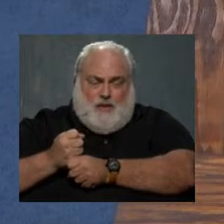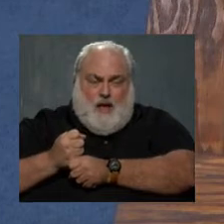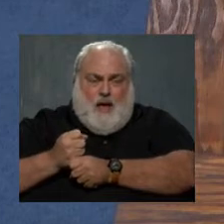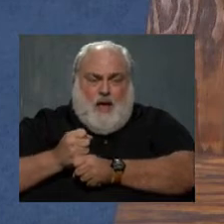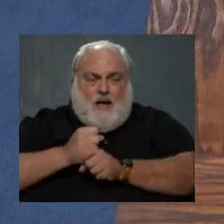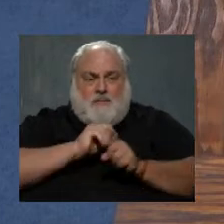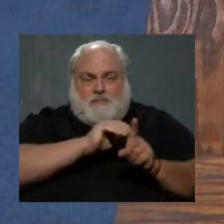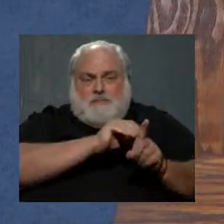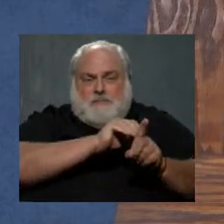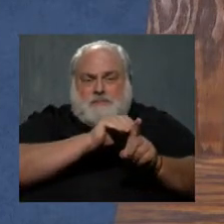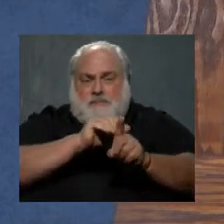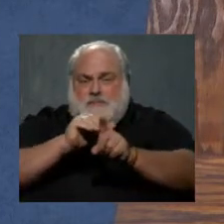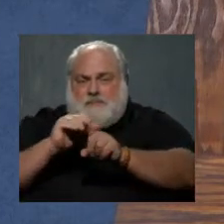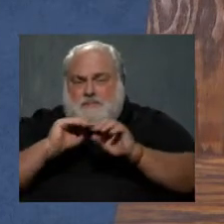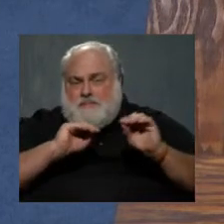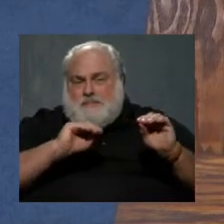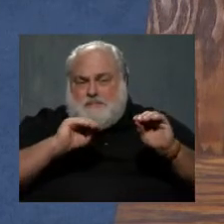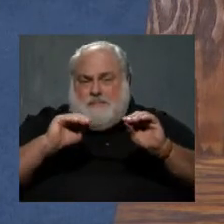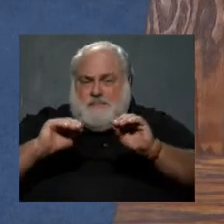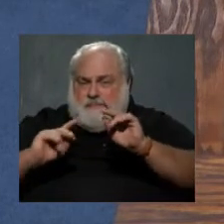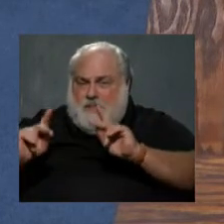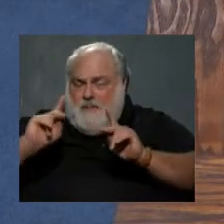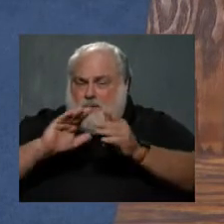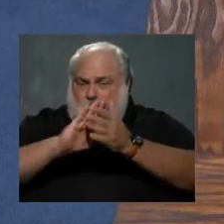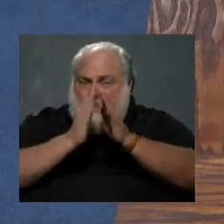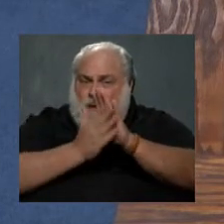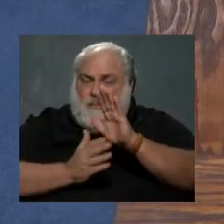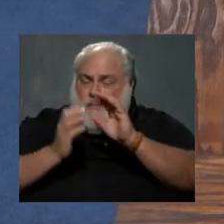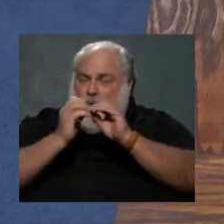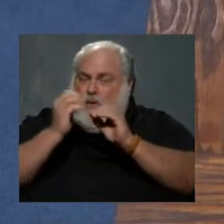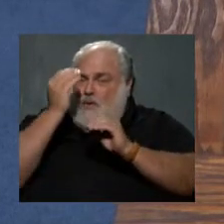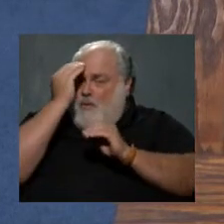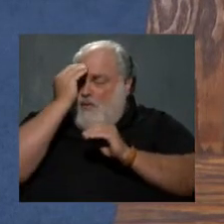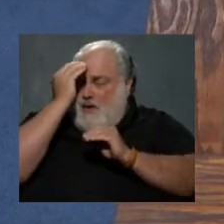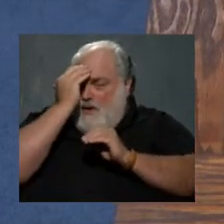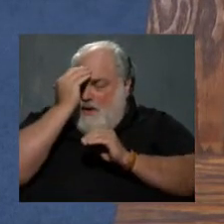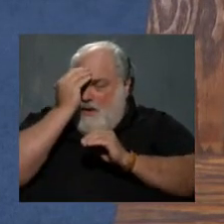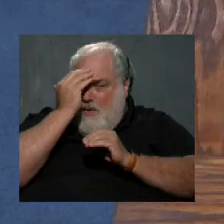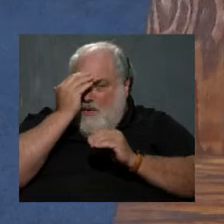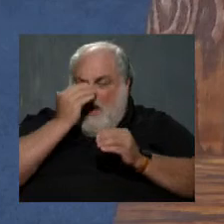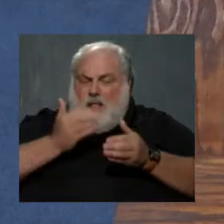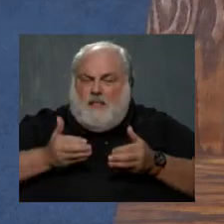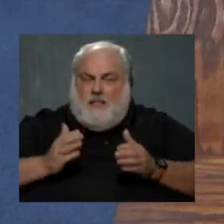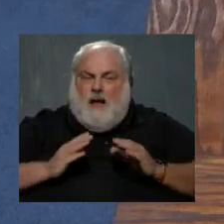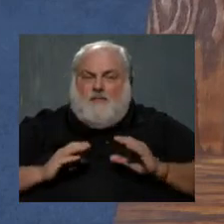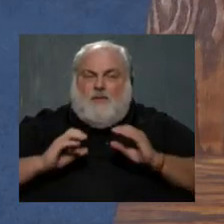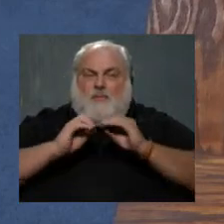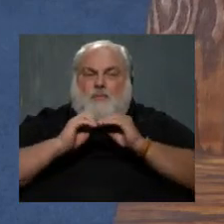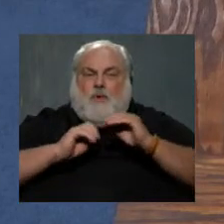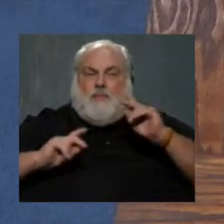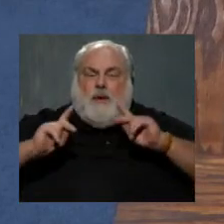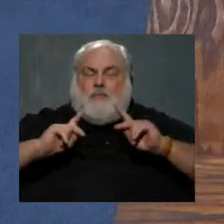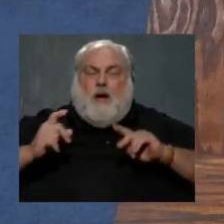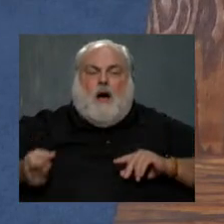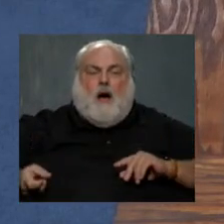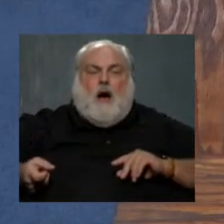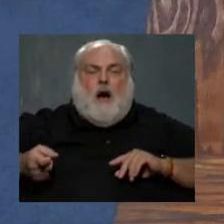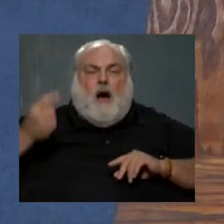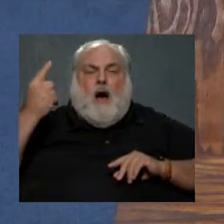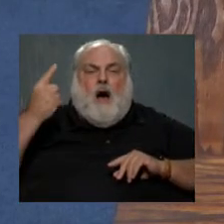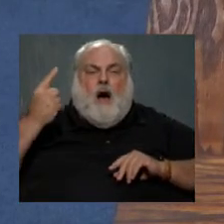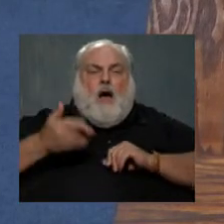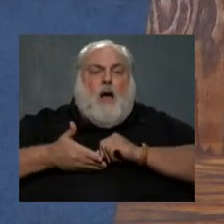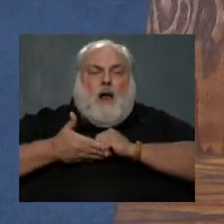this congenital defect will help bring about acceptance and support for those suffering with it and will advocate